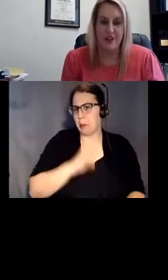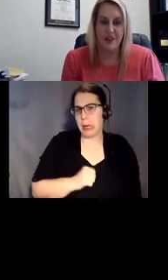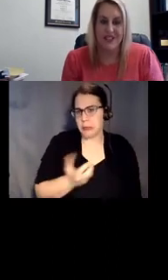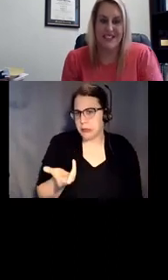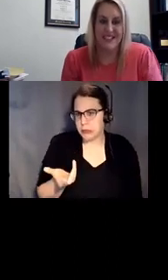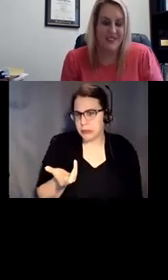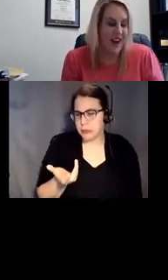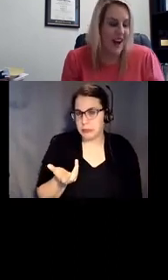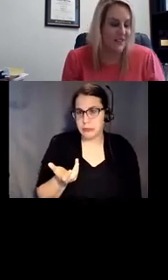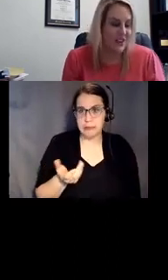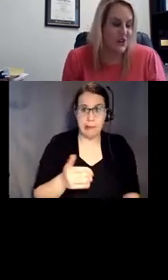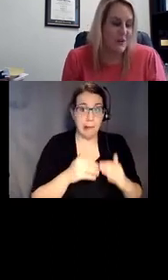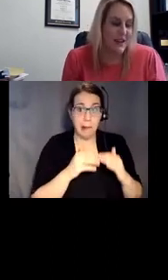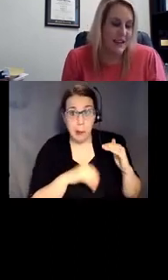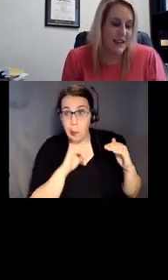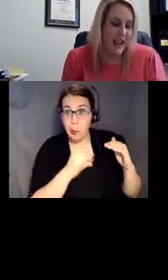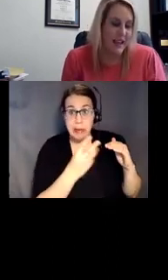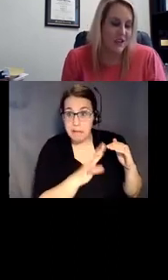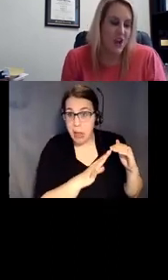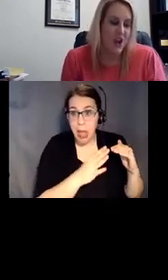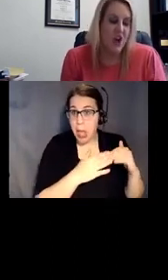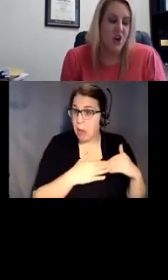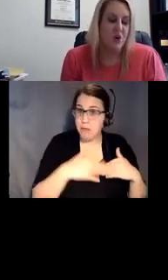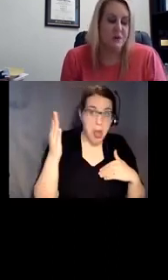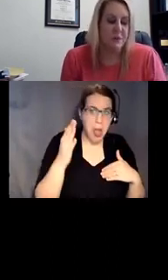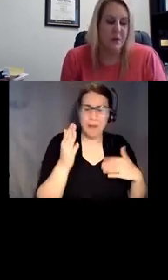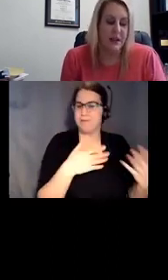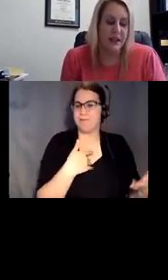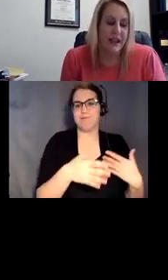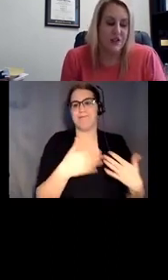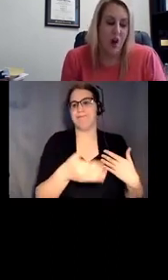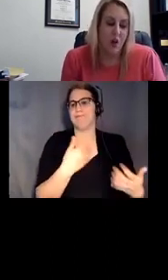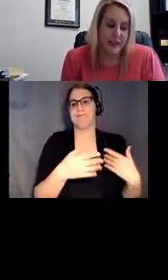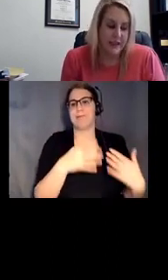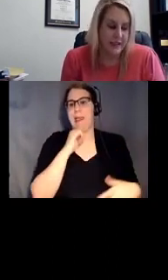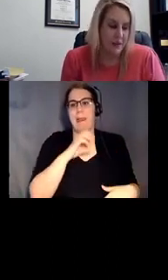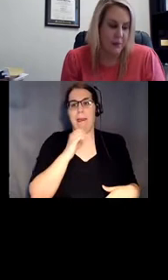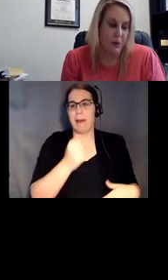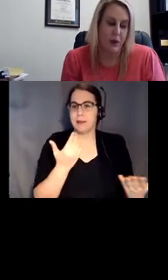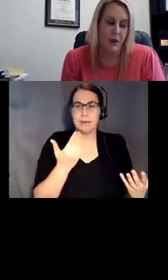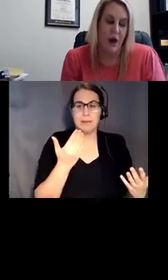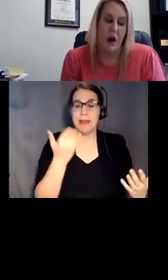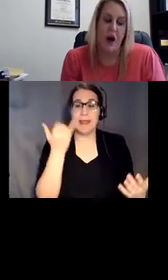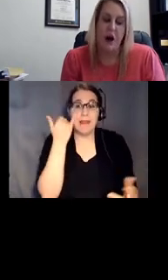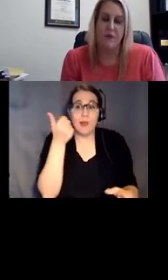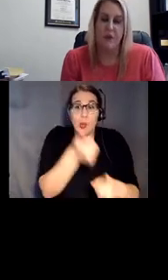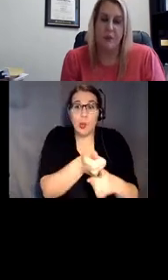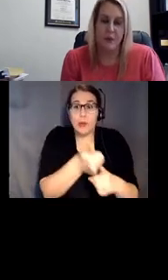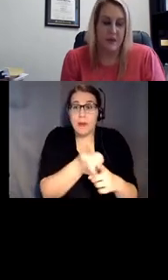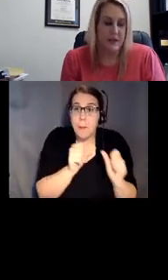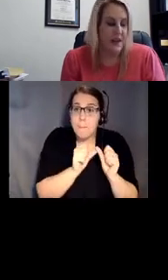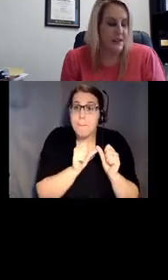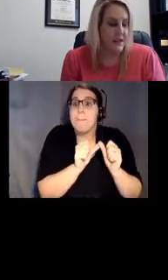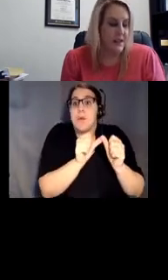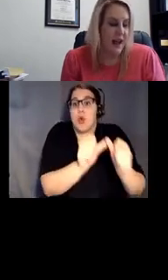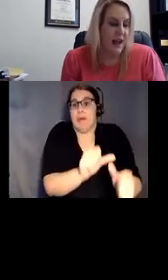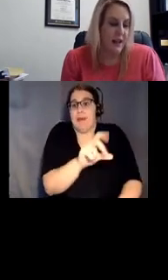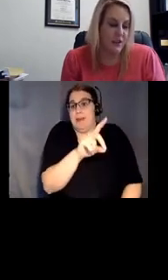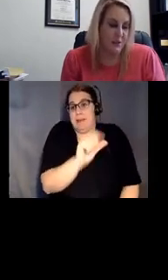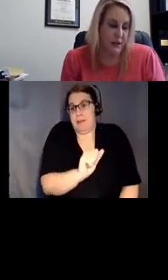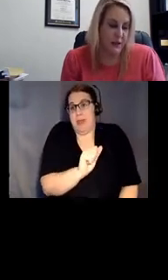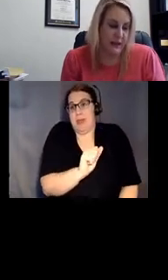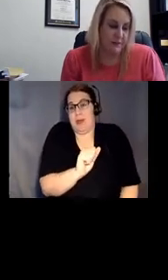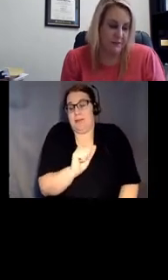be under 65 here. You can be any age who is permanently and totally disabled for the purpose of